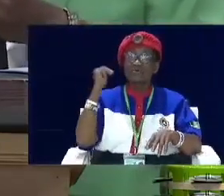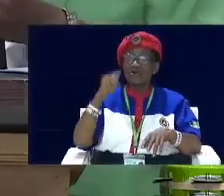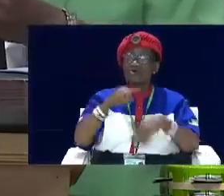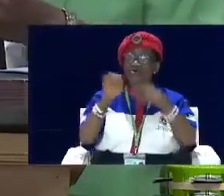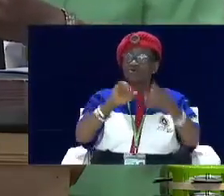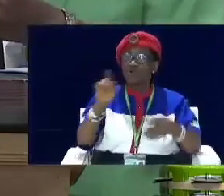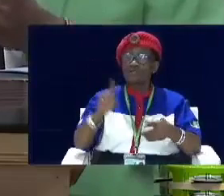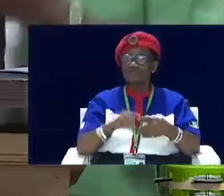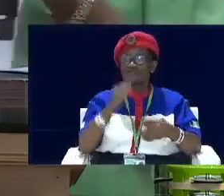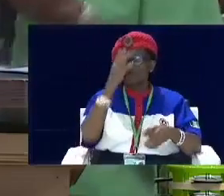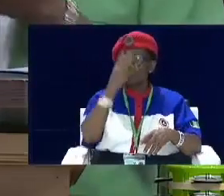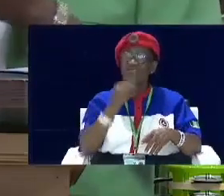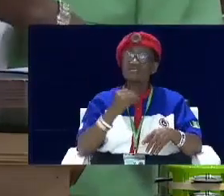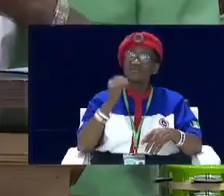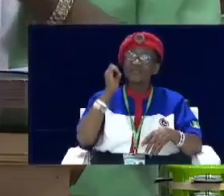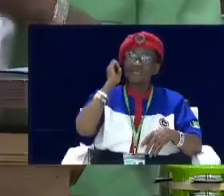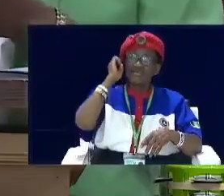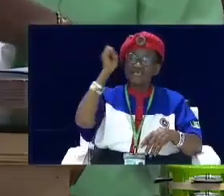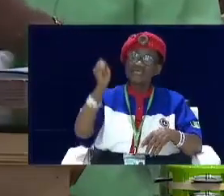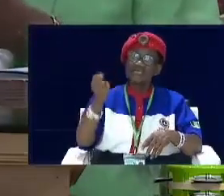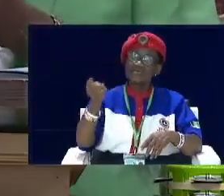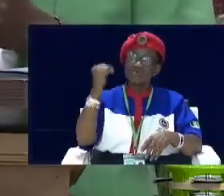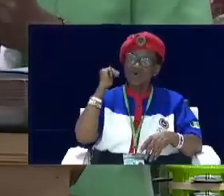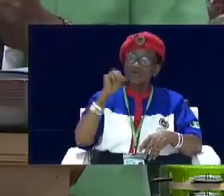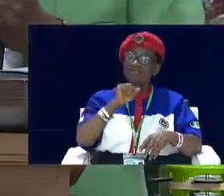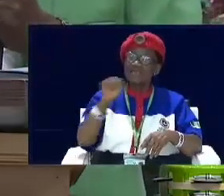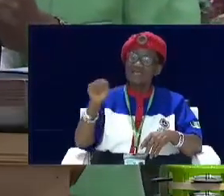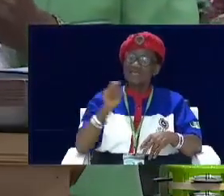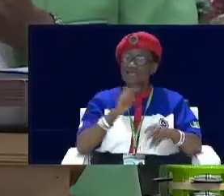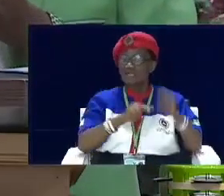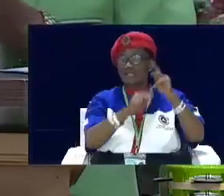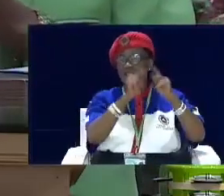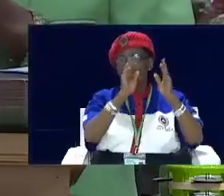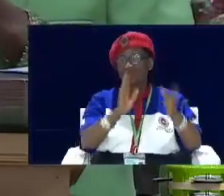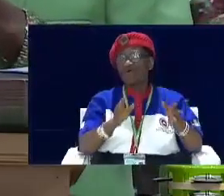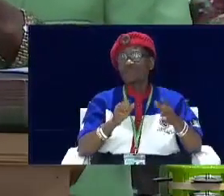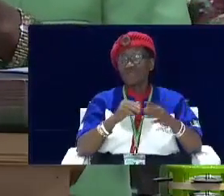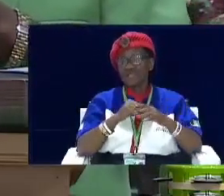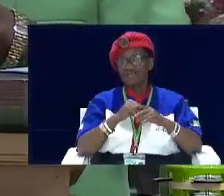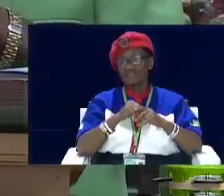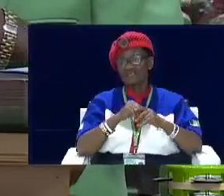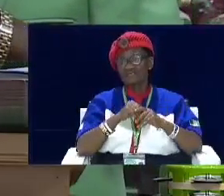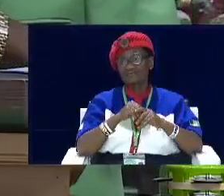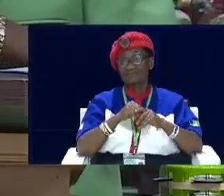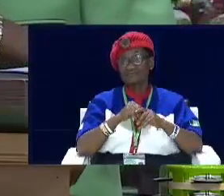sun lale ojo na, he was a prophet. O ngogan ti wa di woli.